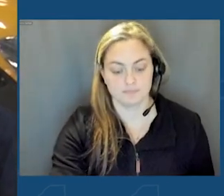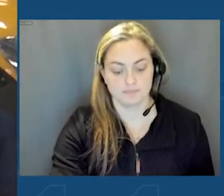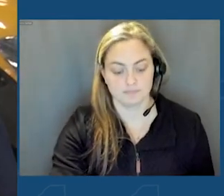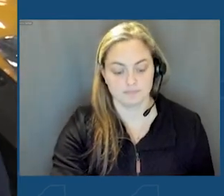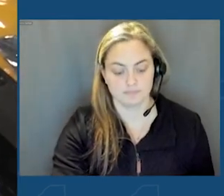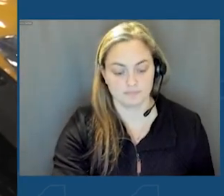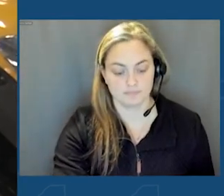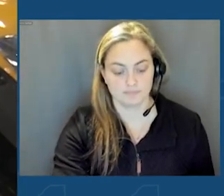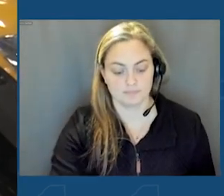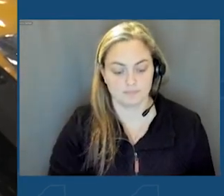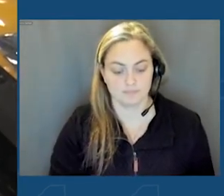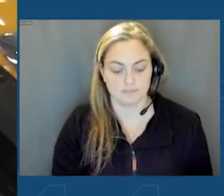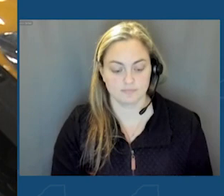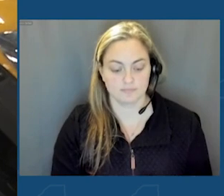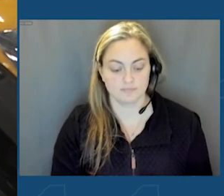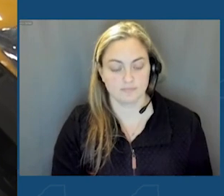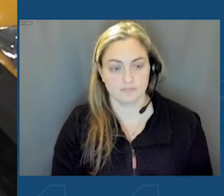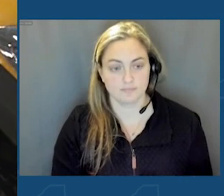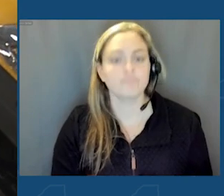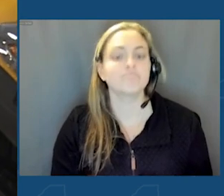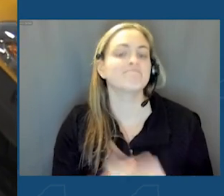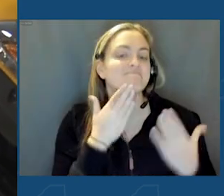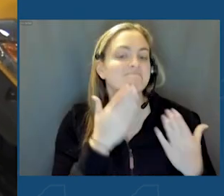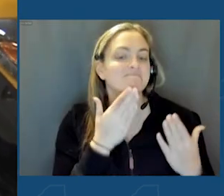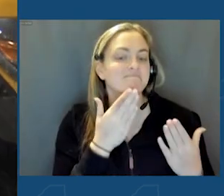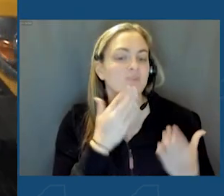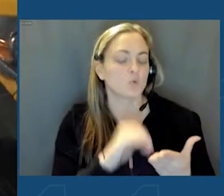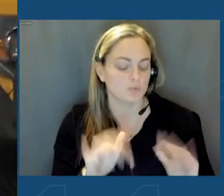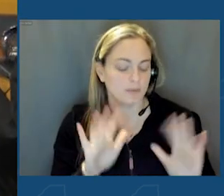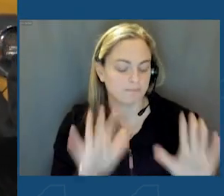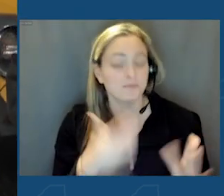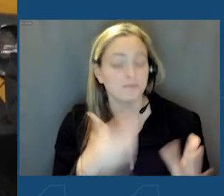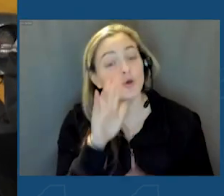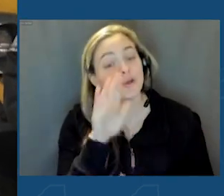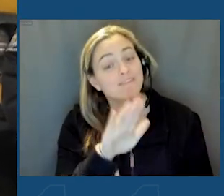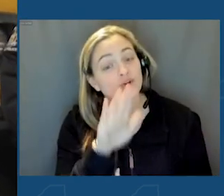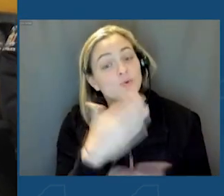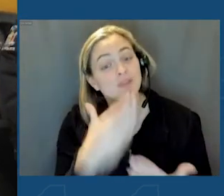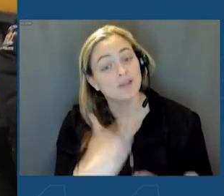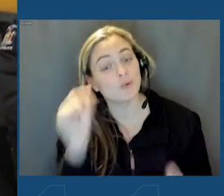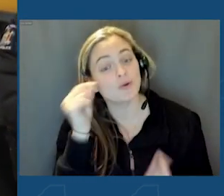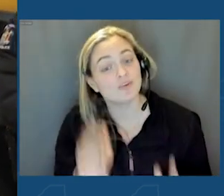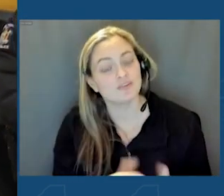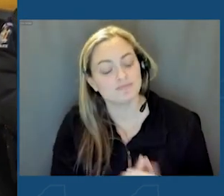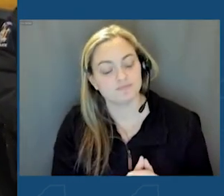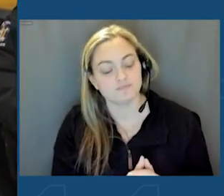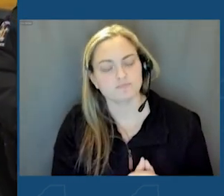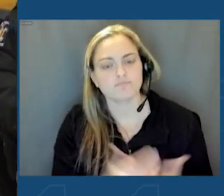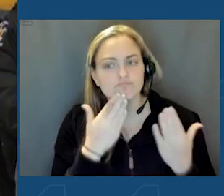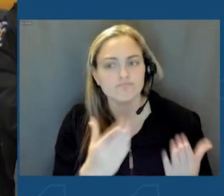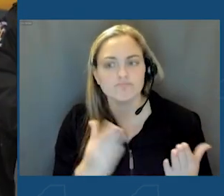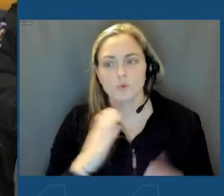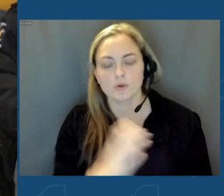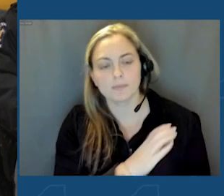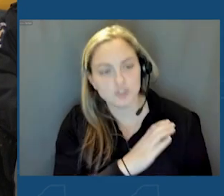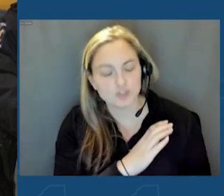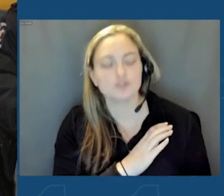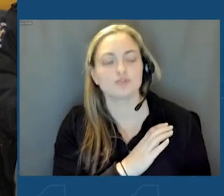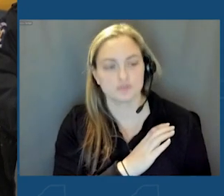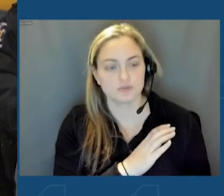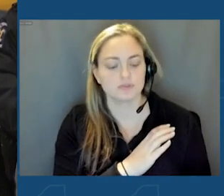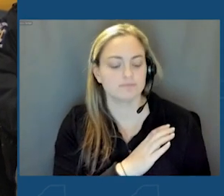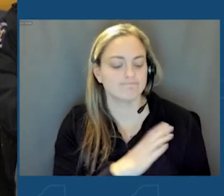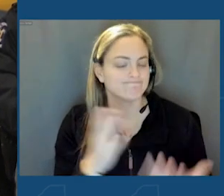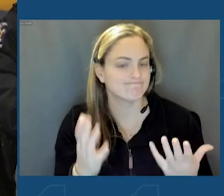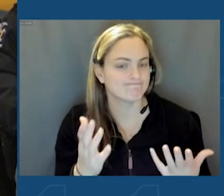foreign excuse me good afternoon thank you Governor uh thank you commissioner bright um you know